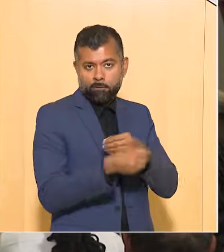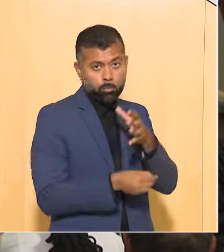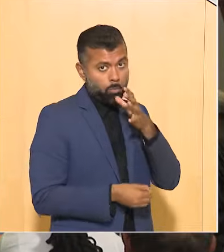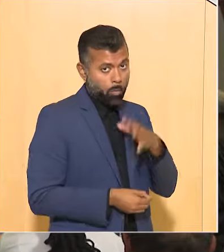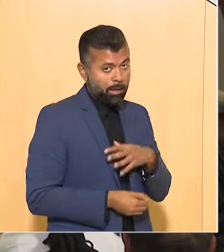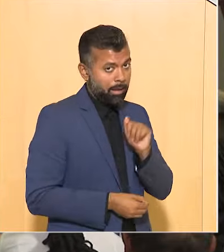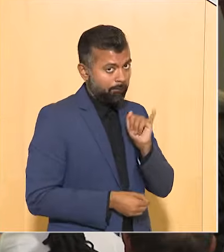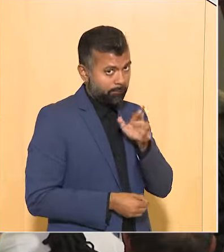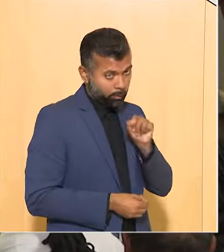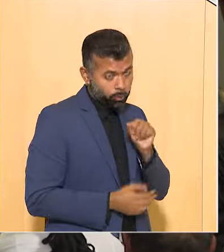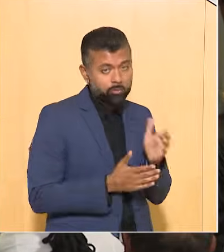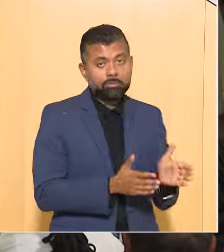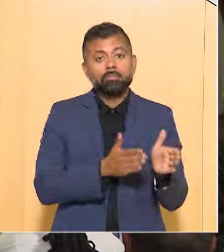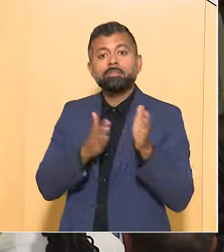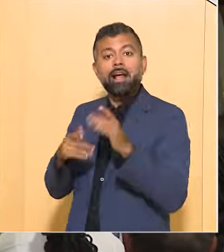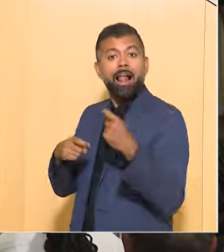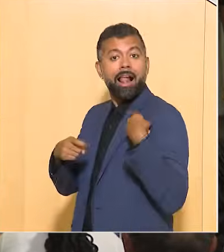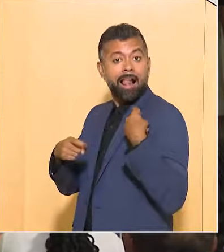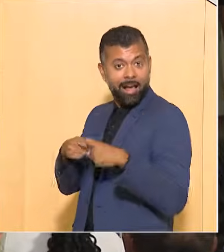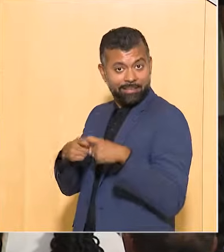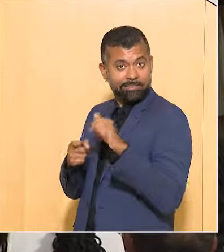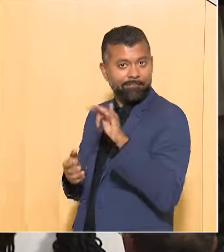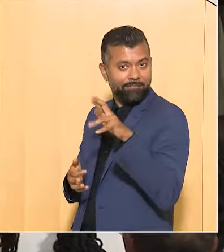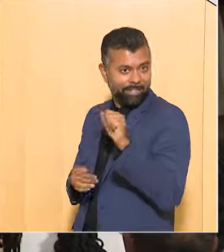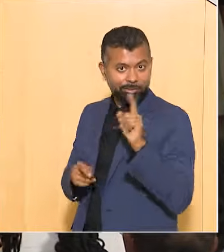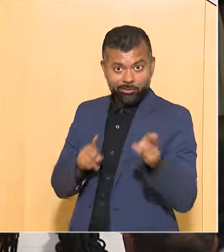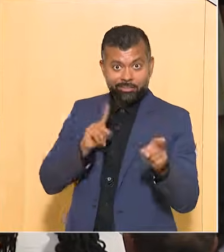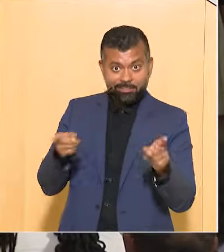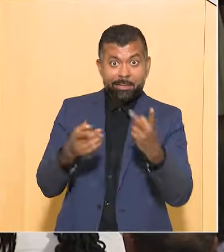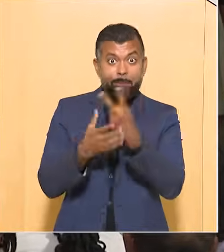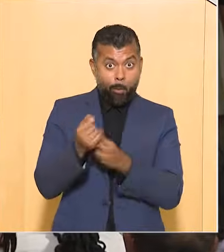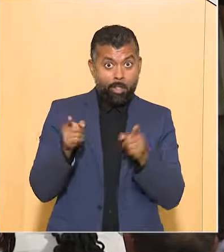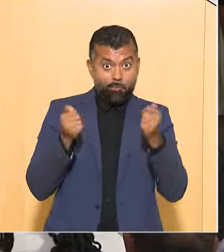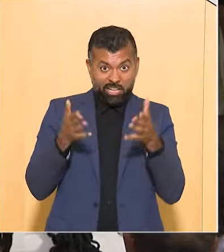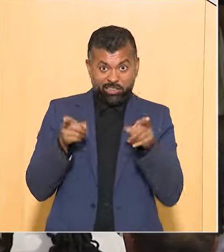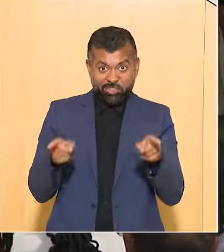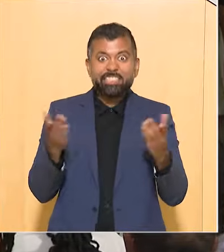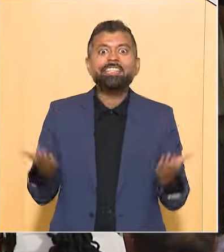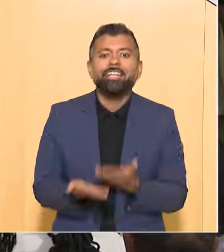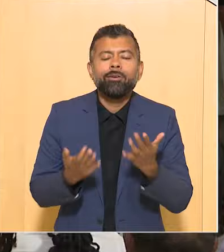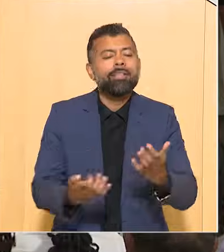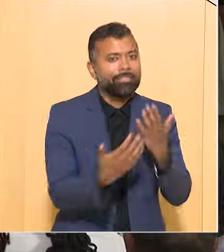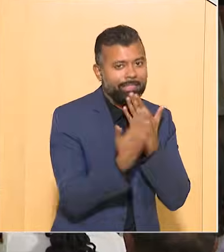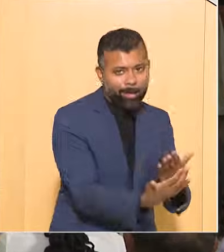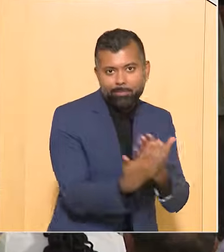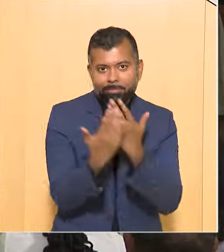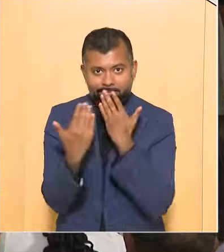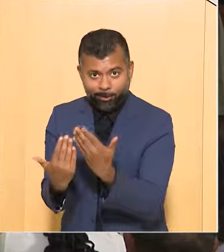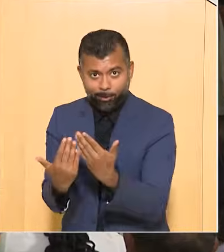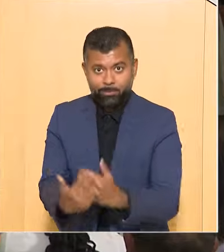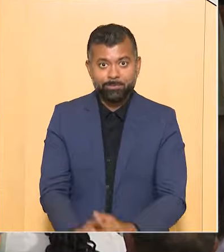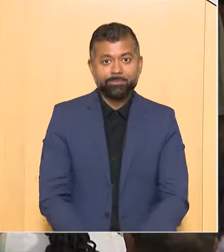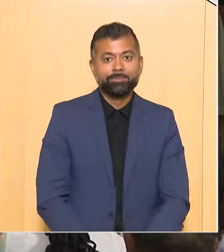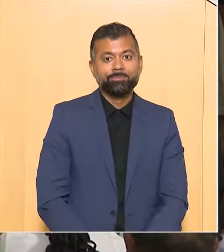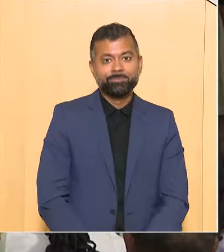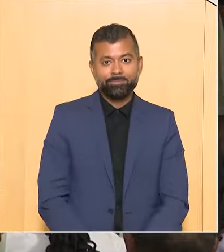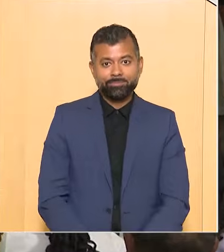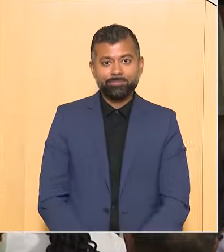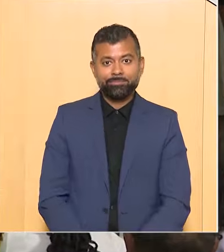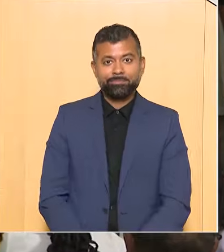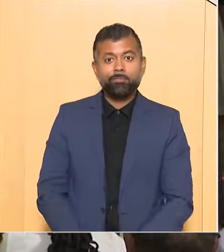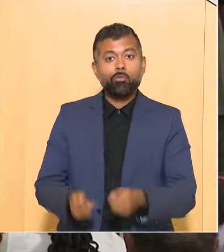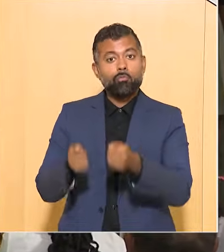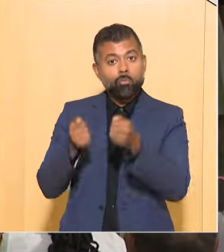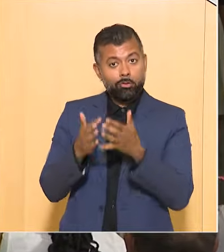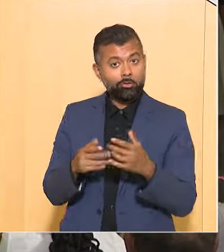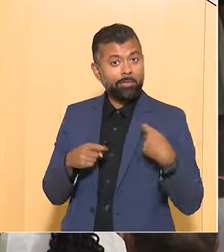Dupe. For her, please. Office on Latino Affairs, direct by Eduardo Perdomo.